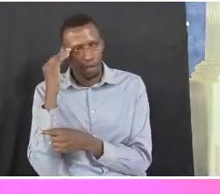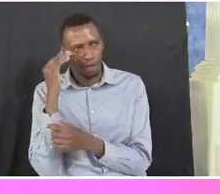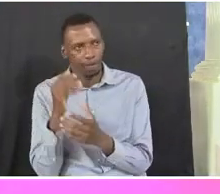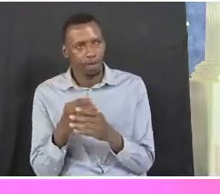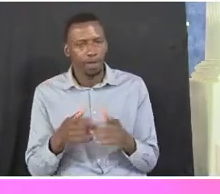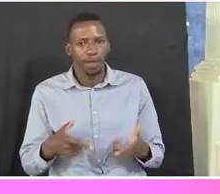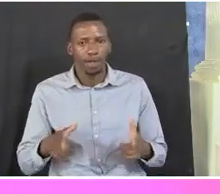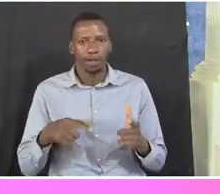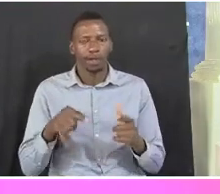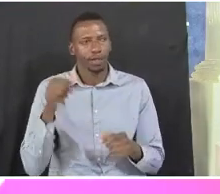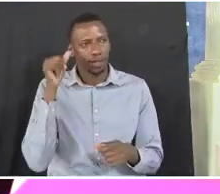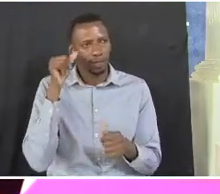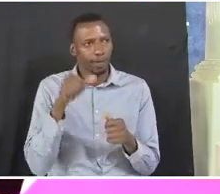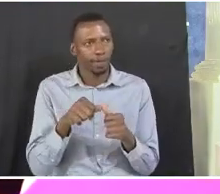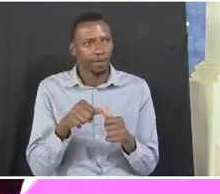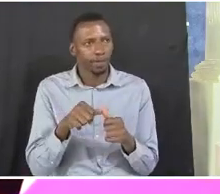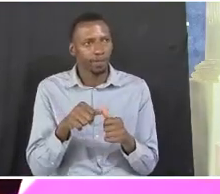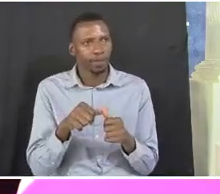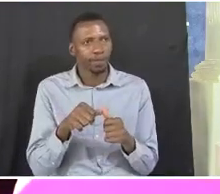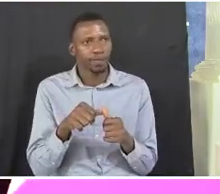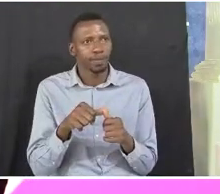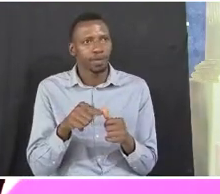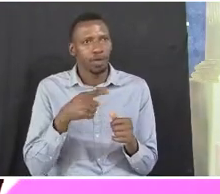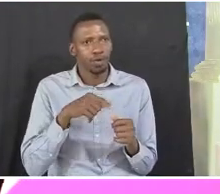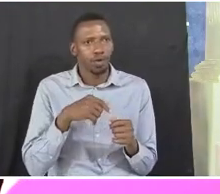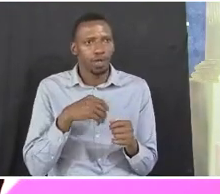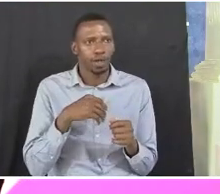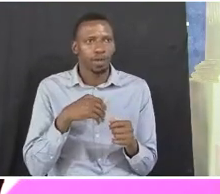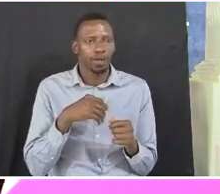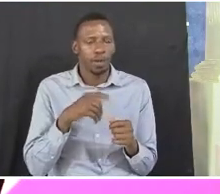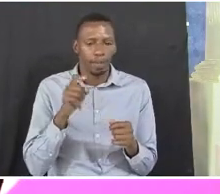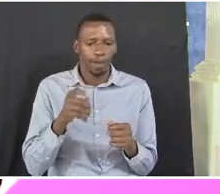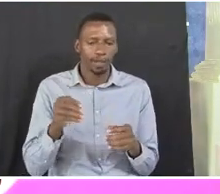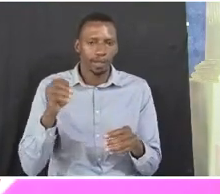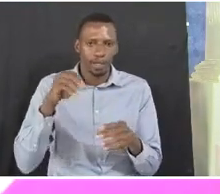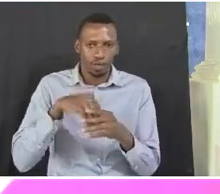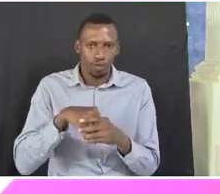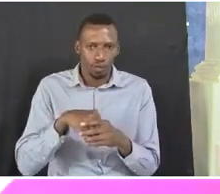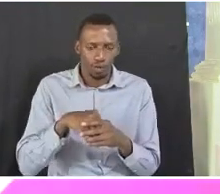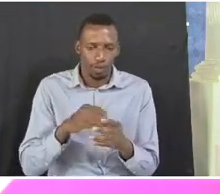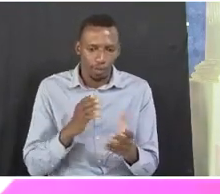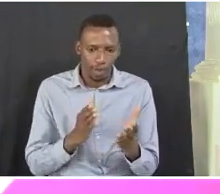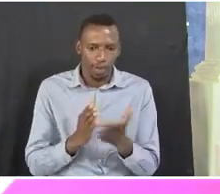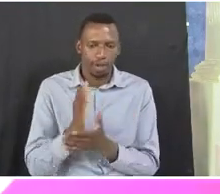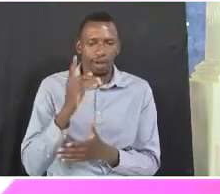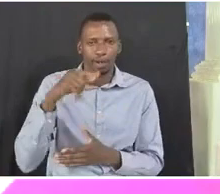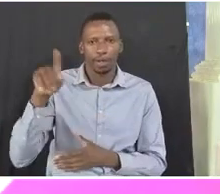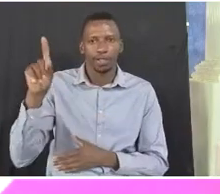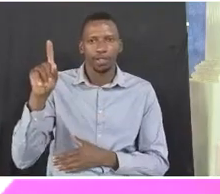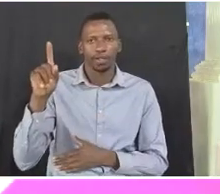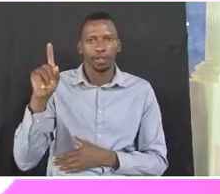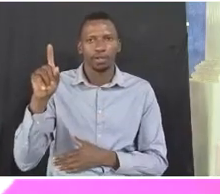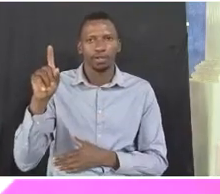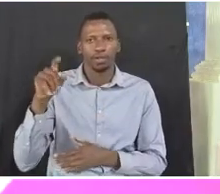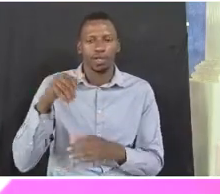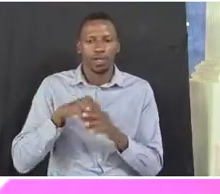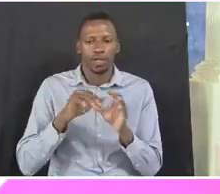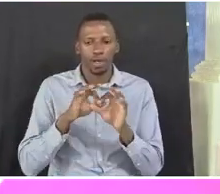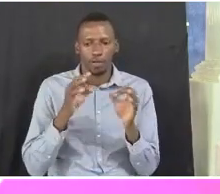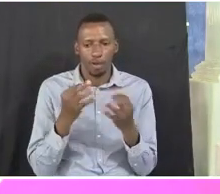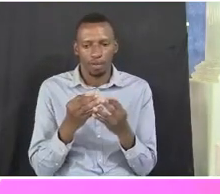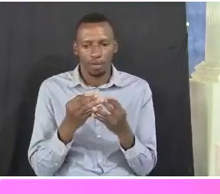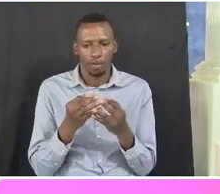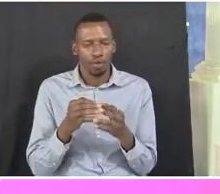let us remember that we have no righteousness to give to our families. We have no obedience to give to